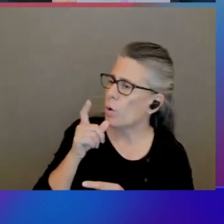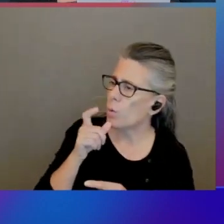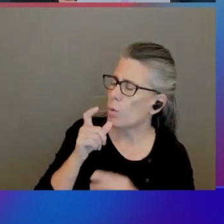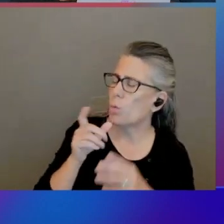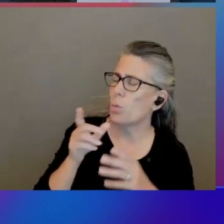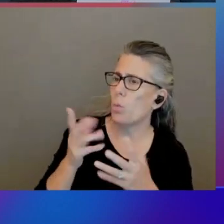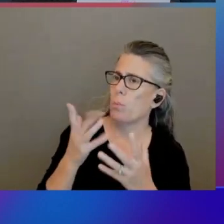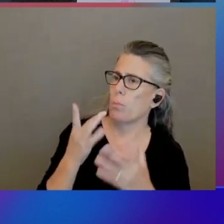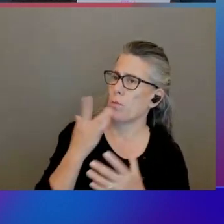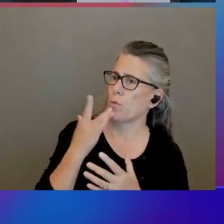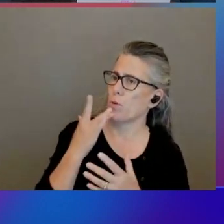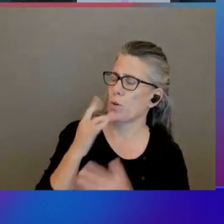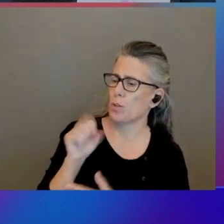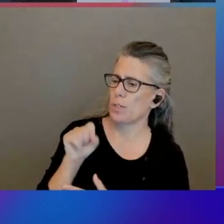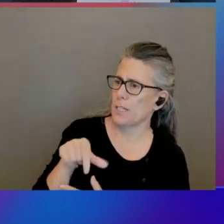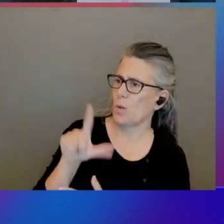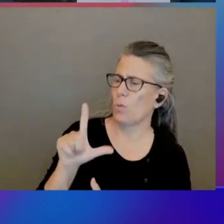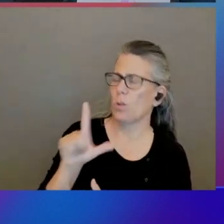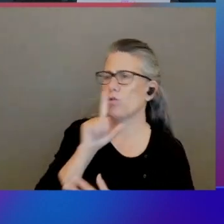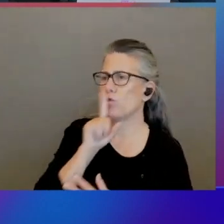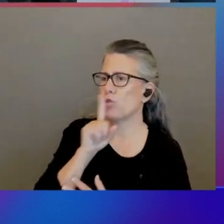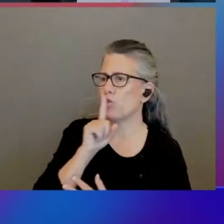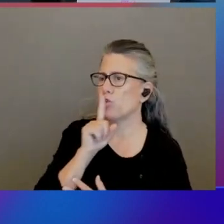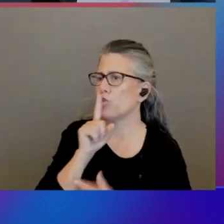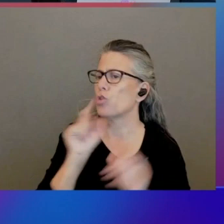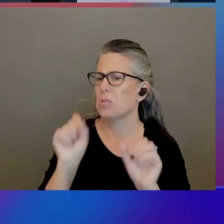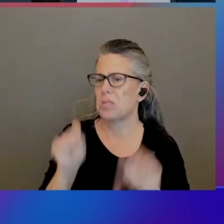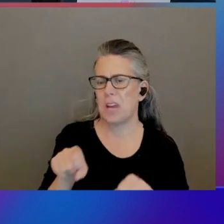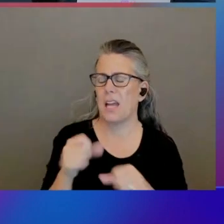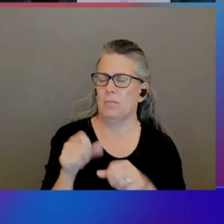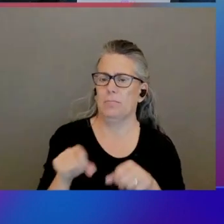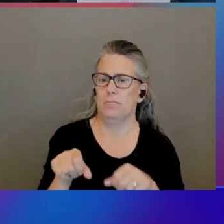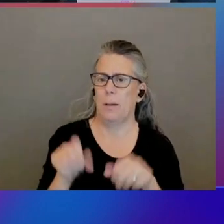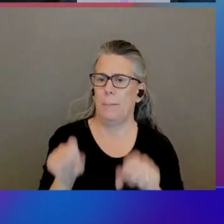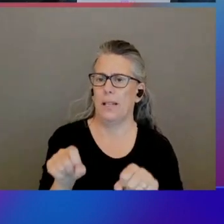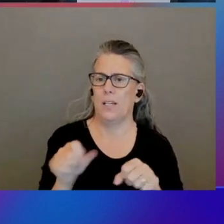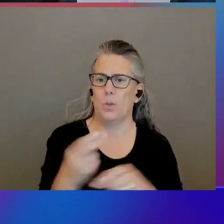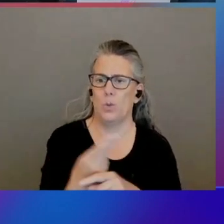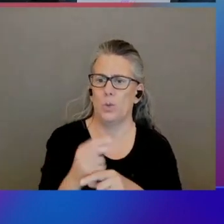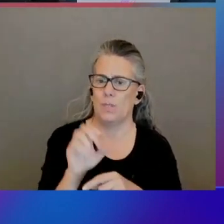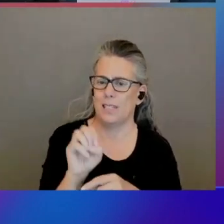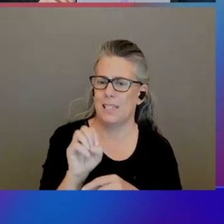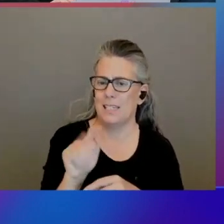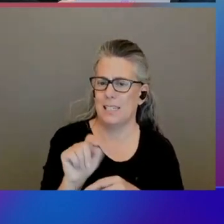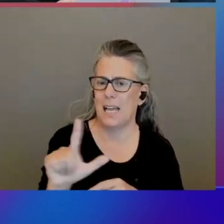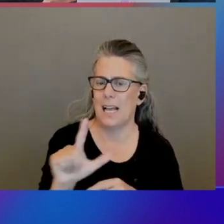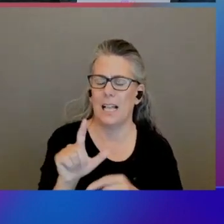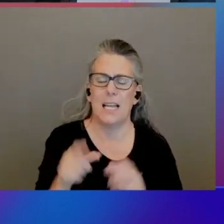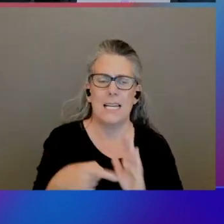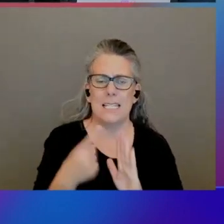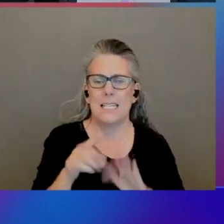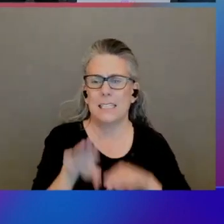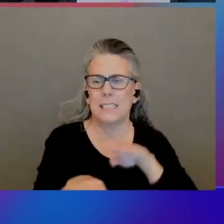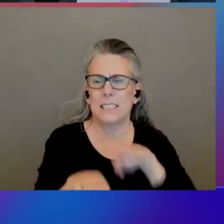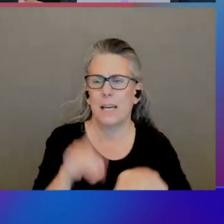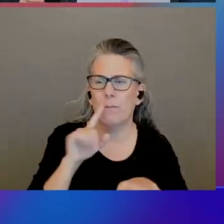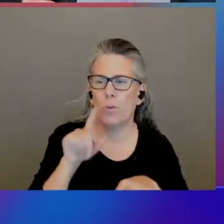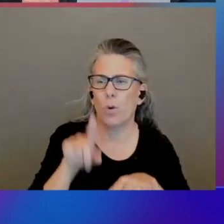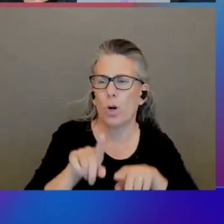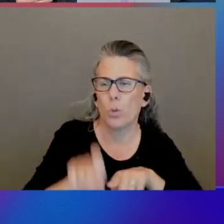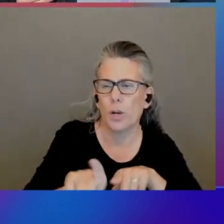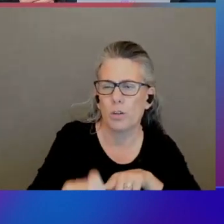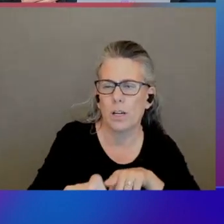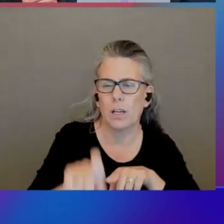actually gives them the ability to do a lot of that ETL in that single step of the query, right? And so then they're pulling into